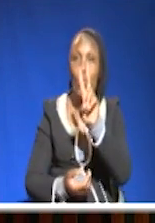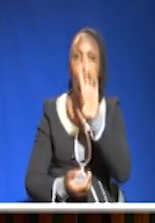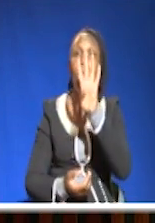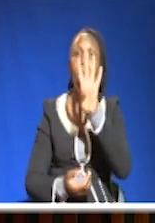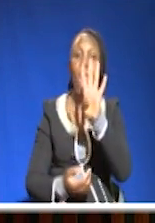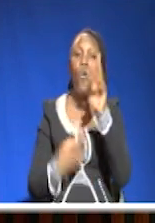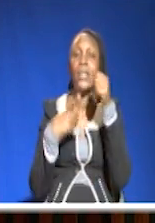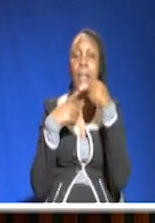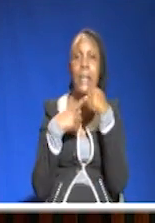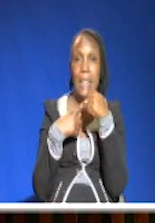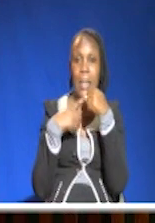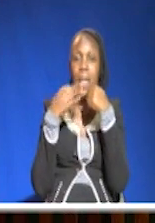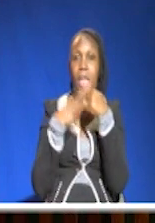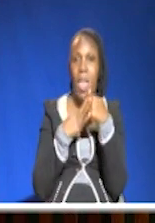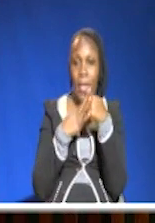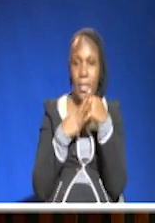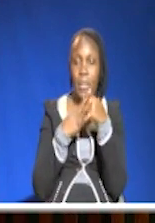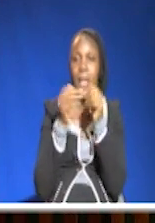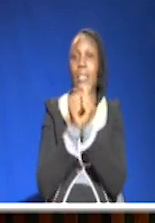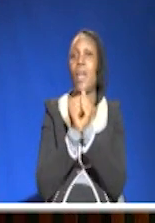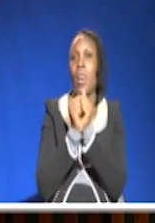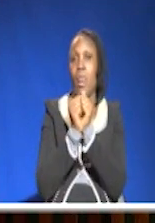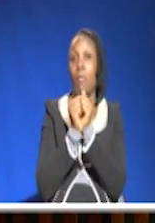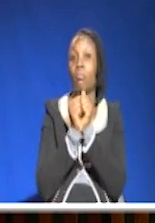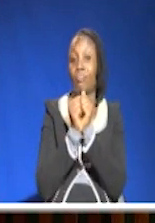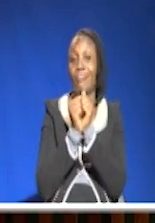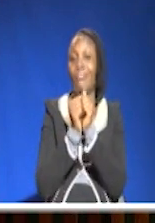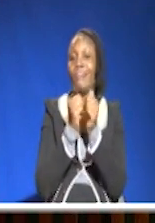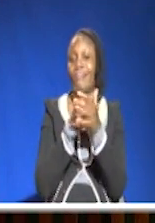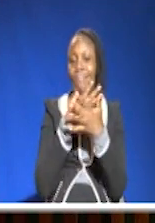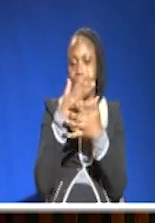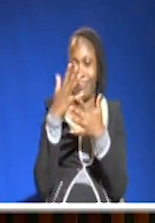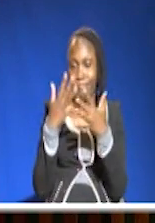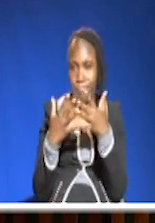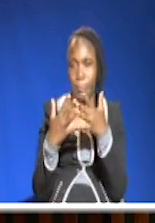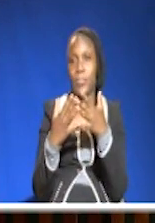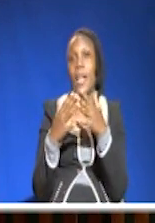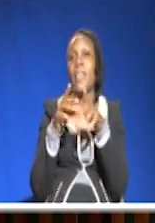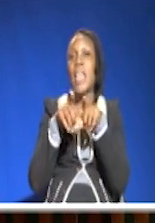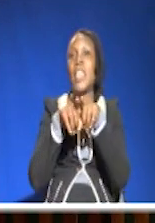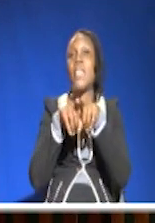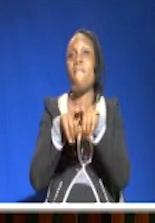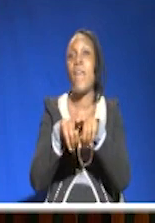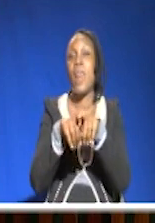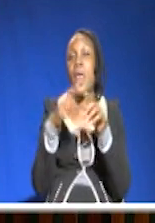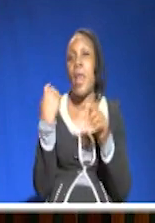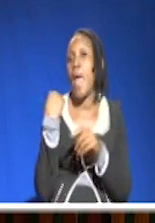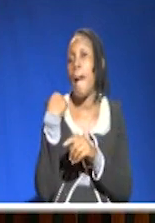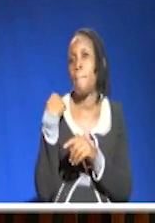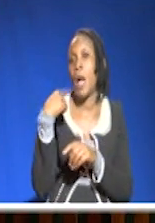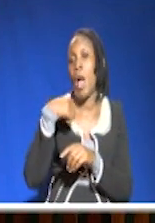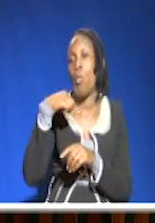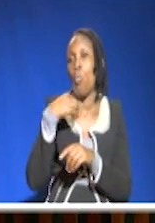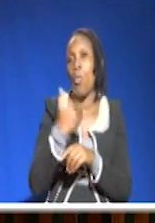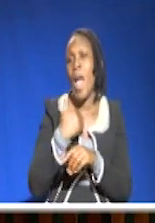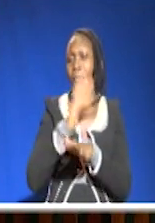6, 8, and 10. Those are some of the even numbers that we have. And all